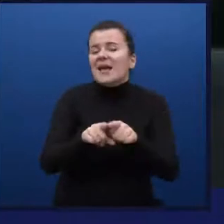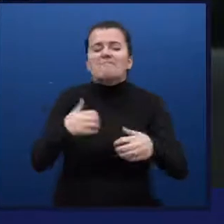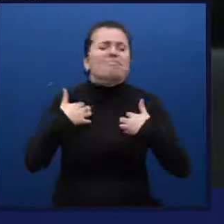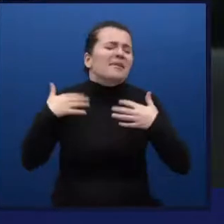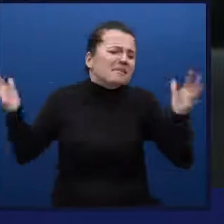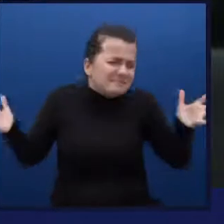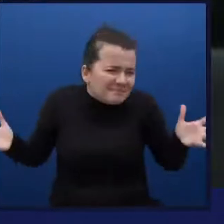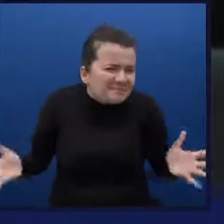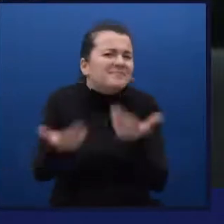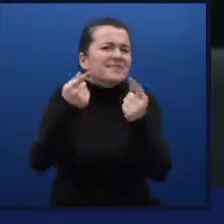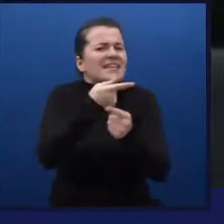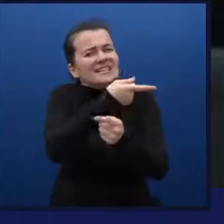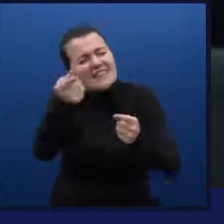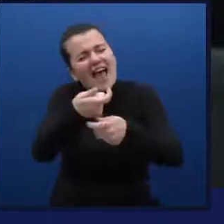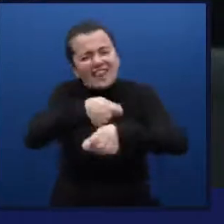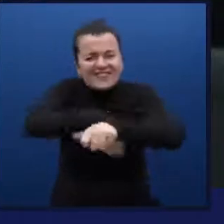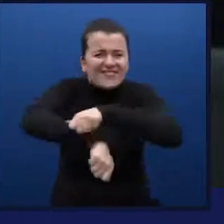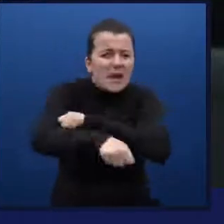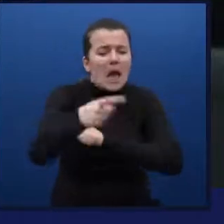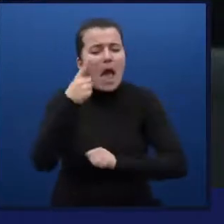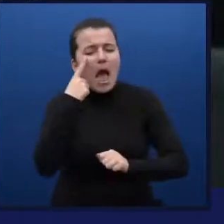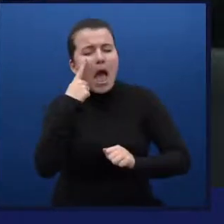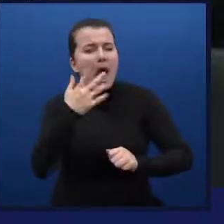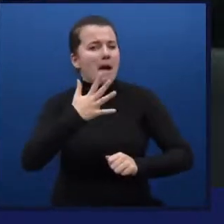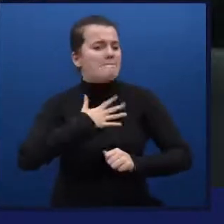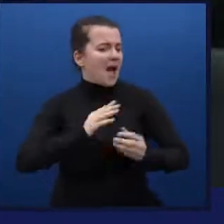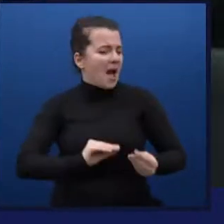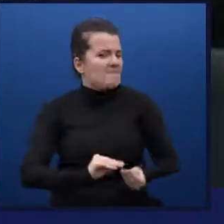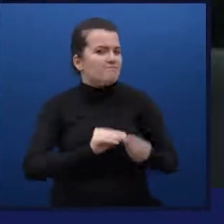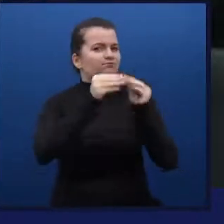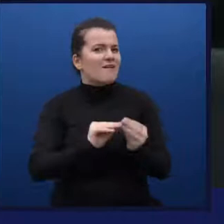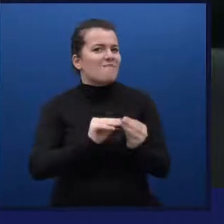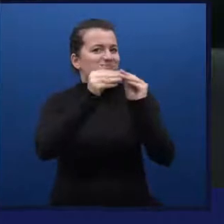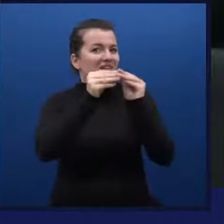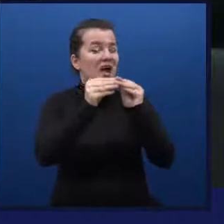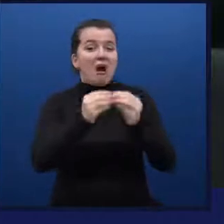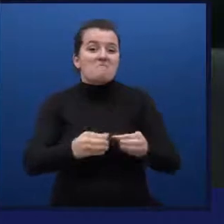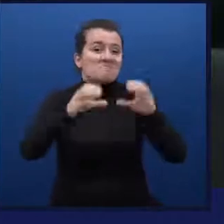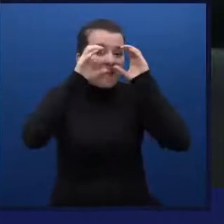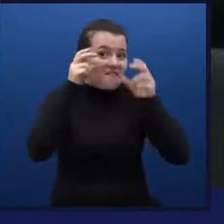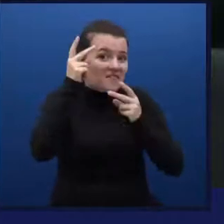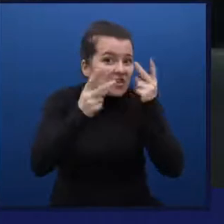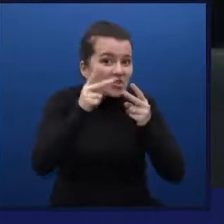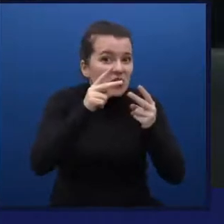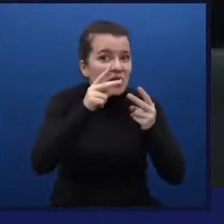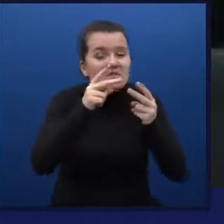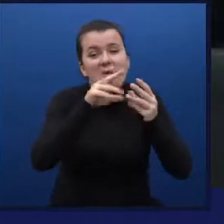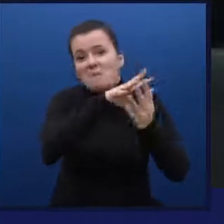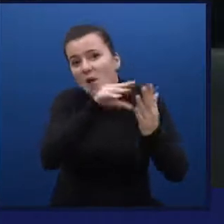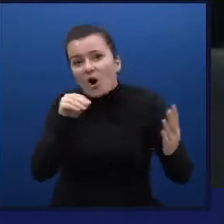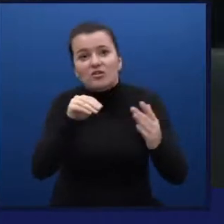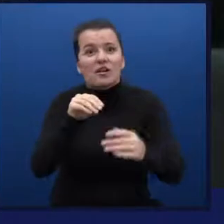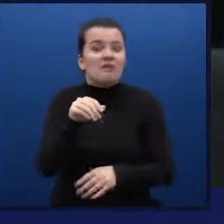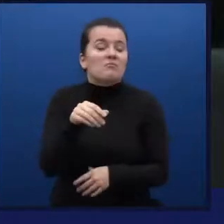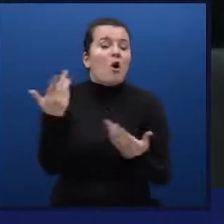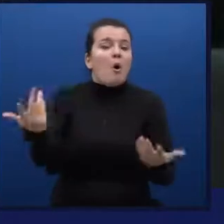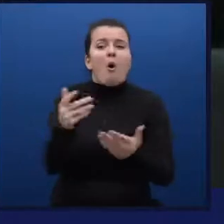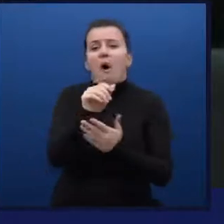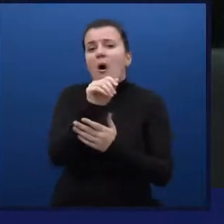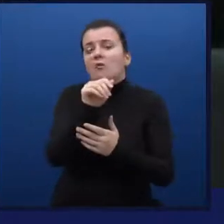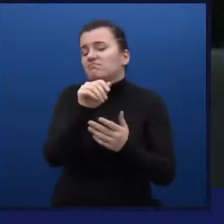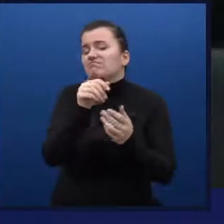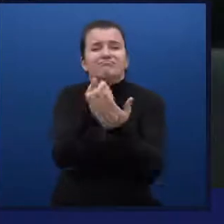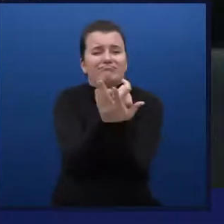example, building your own custom computer vision model, maybe trying out PyTorch. Please let us know on Twitter, through our